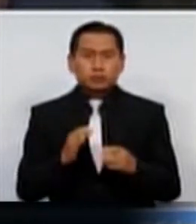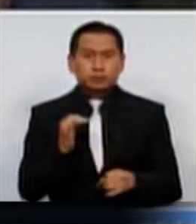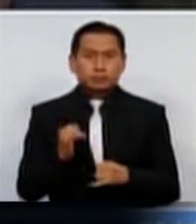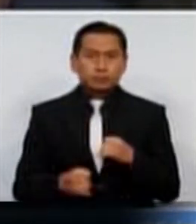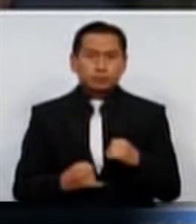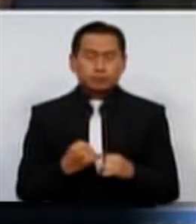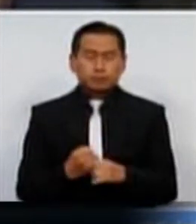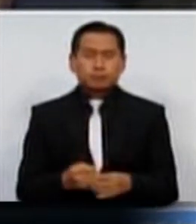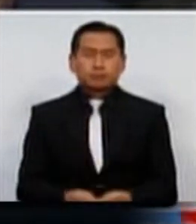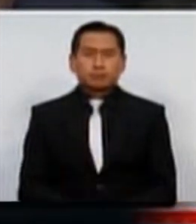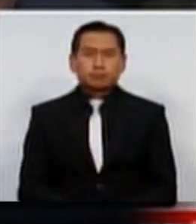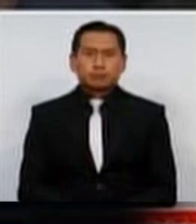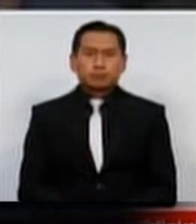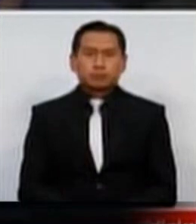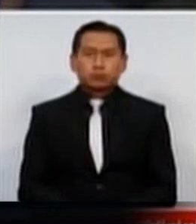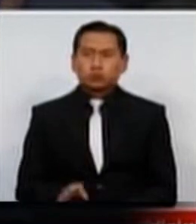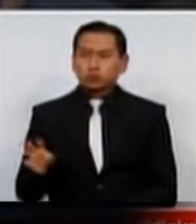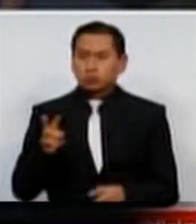community